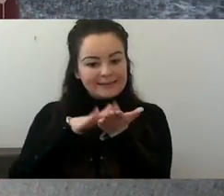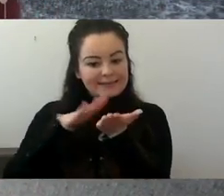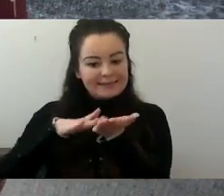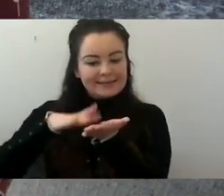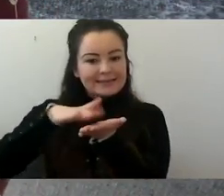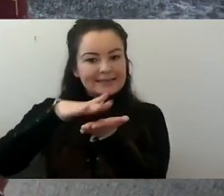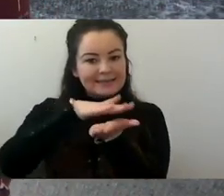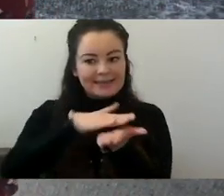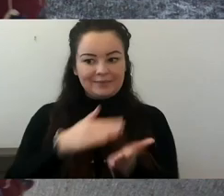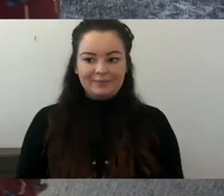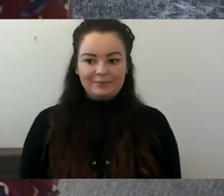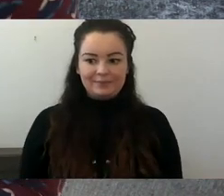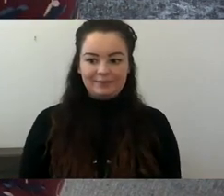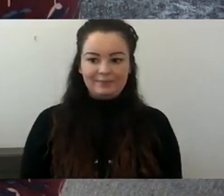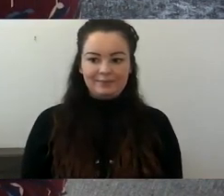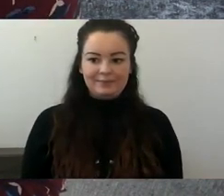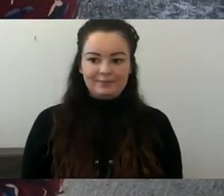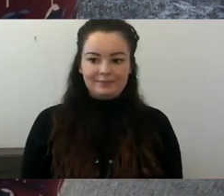down.